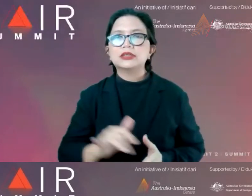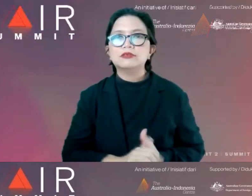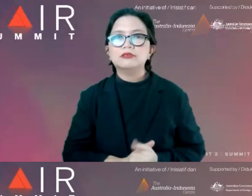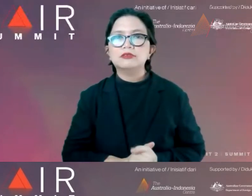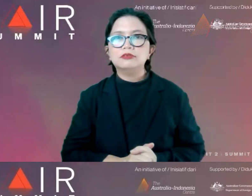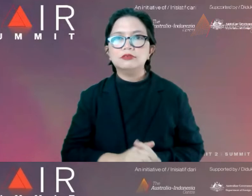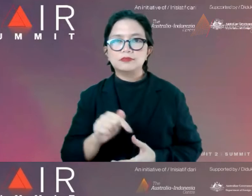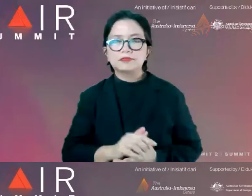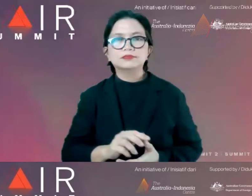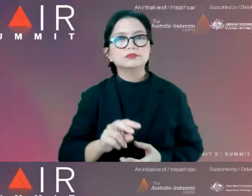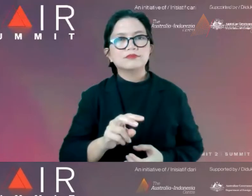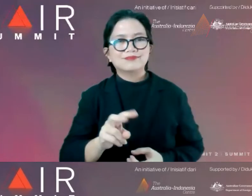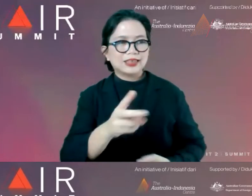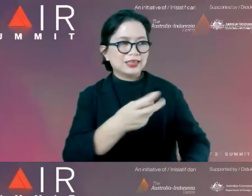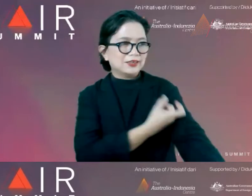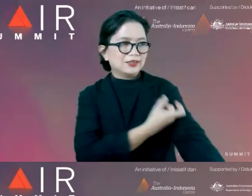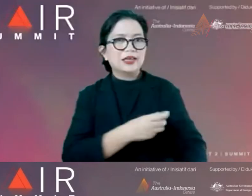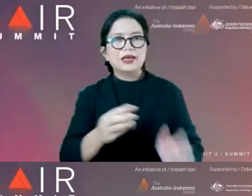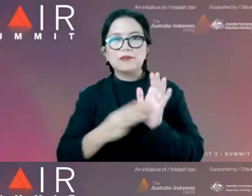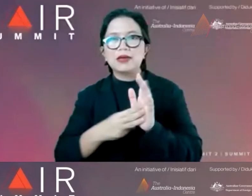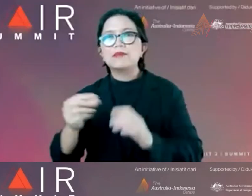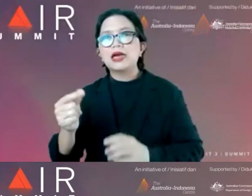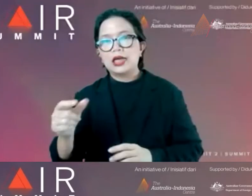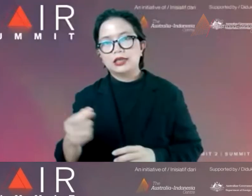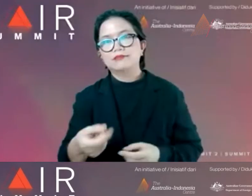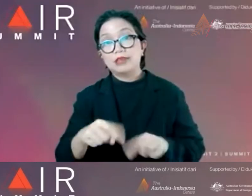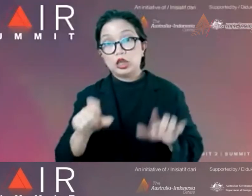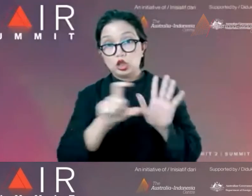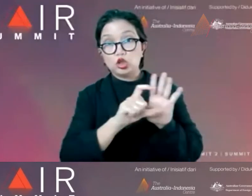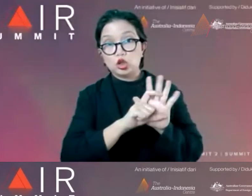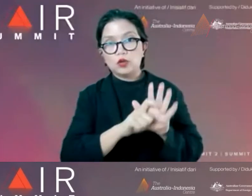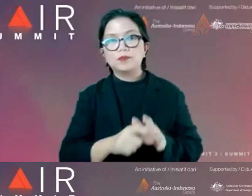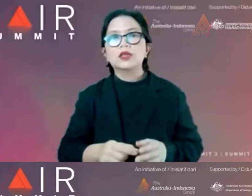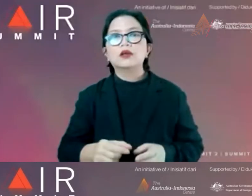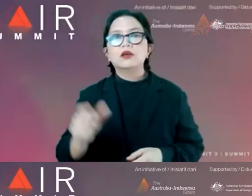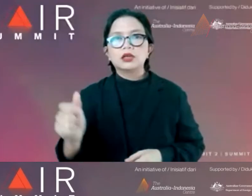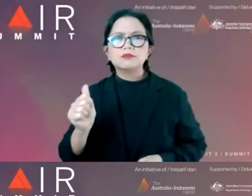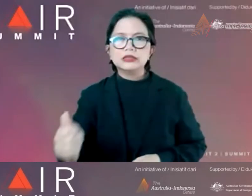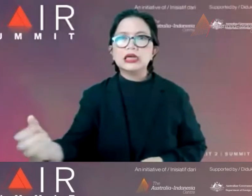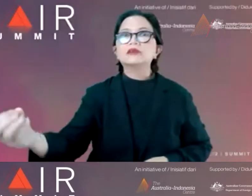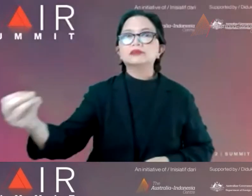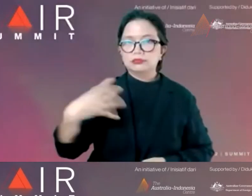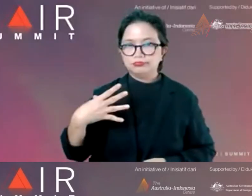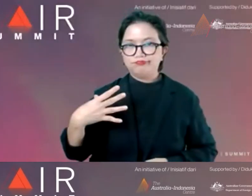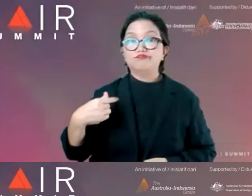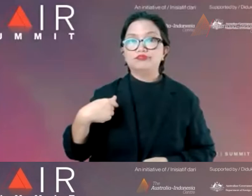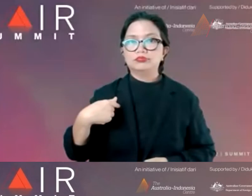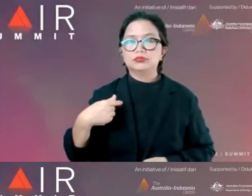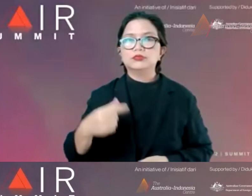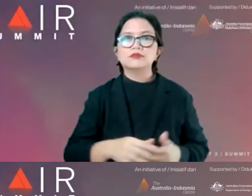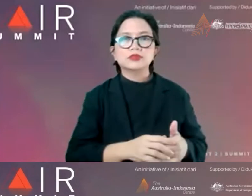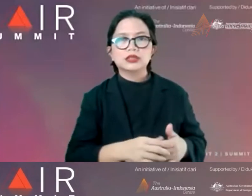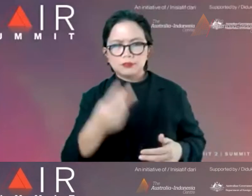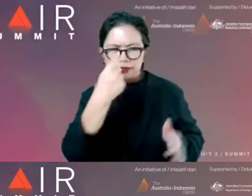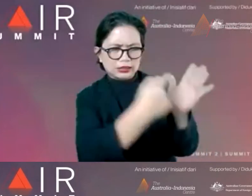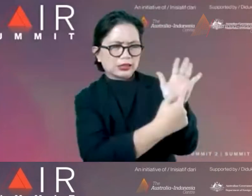endpoint. People can still be infected, they can still develop symptoms, they can still develop severe disease, even though they're